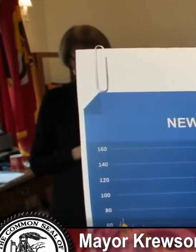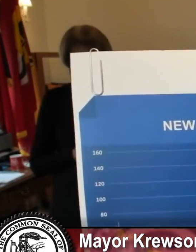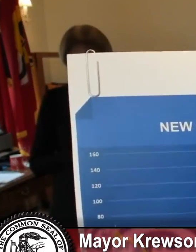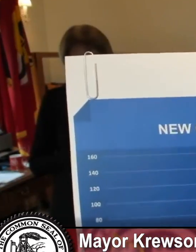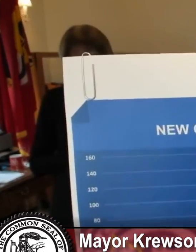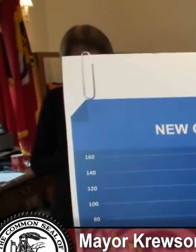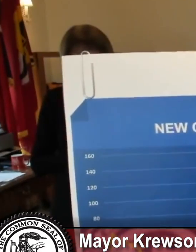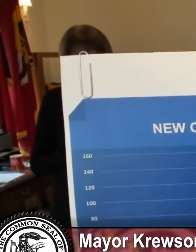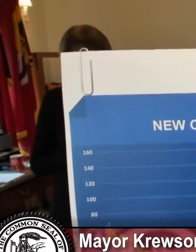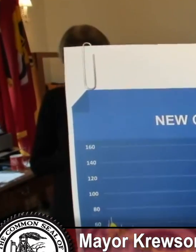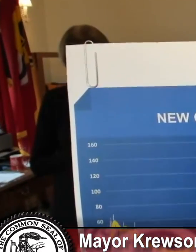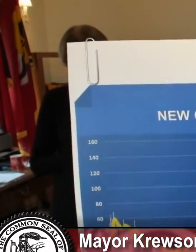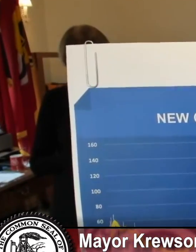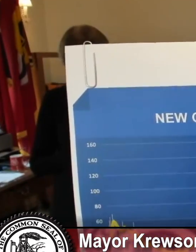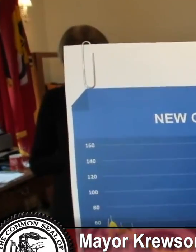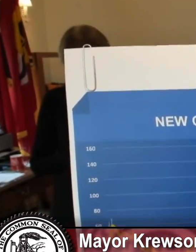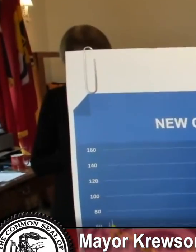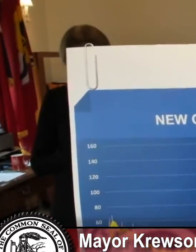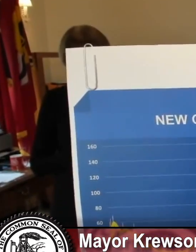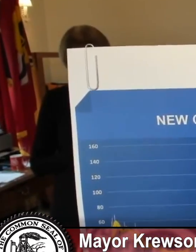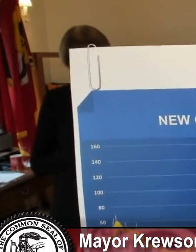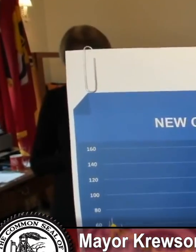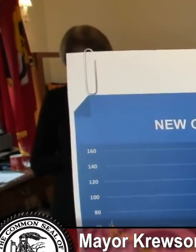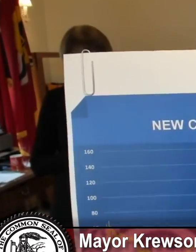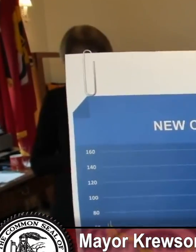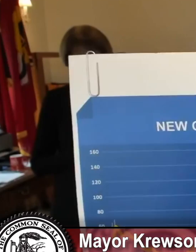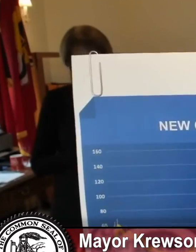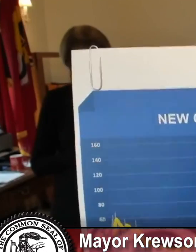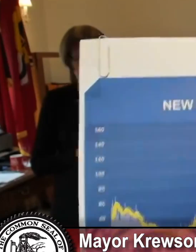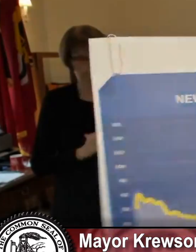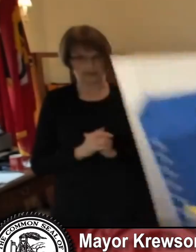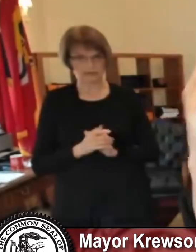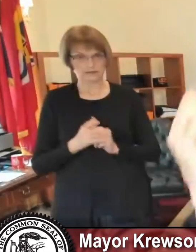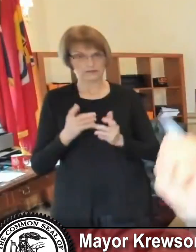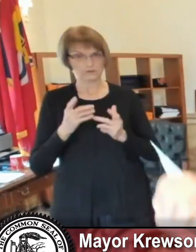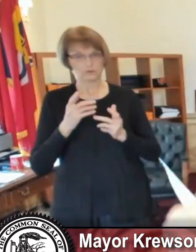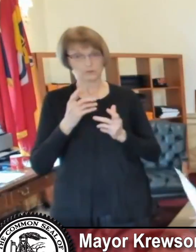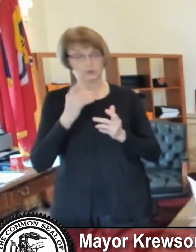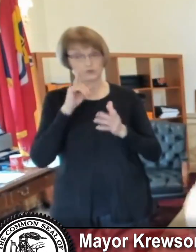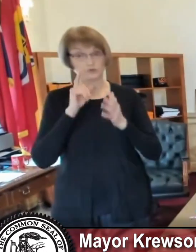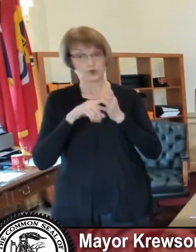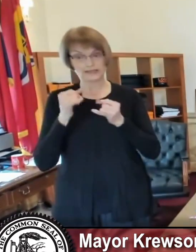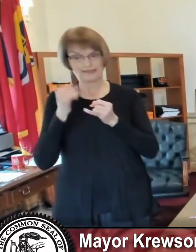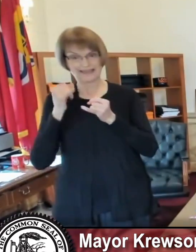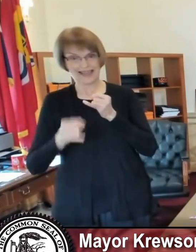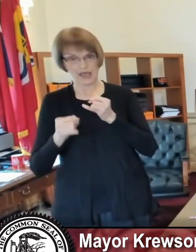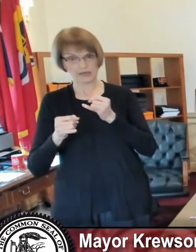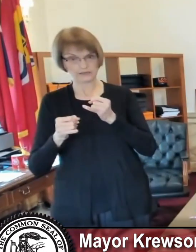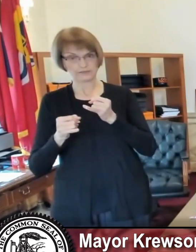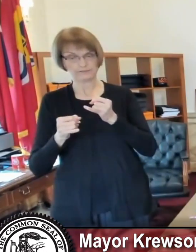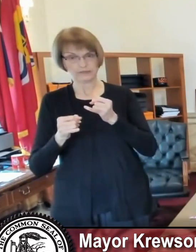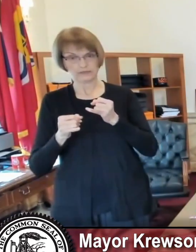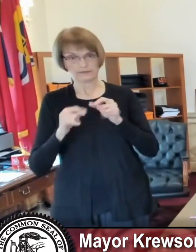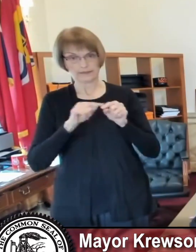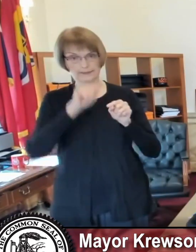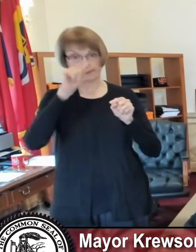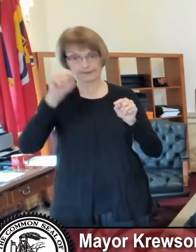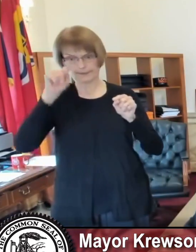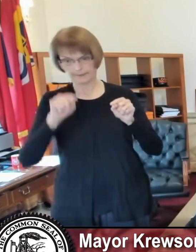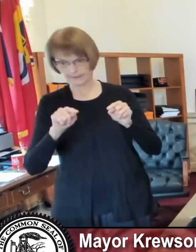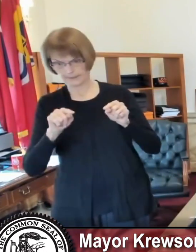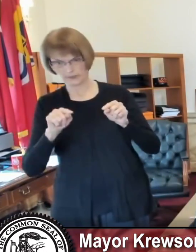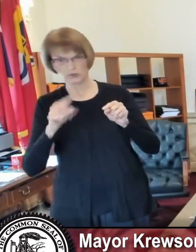quick look there, and what you see towards the end of that graph is a little uptick in the